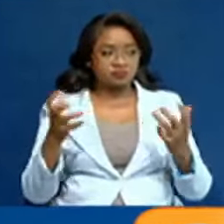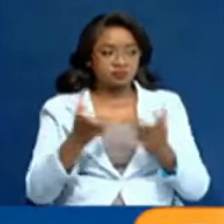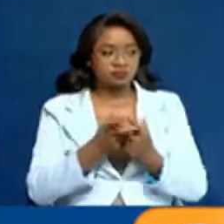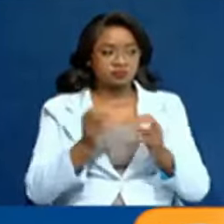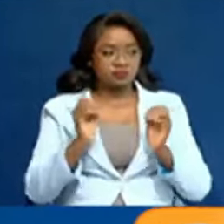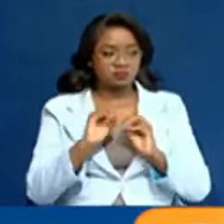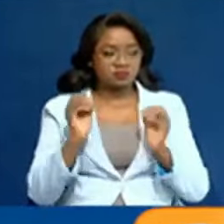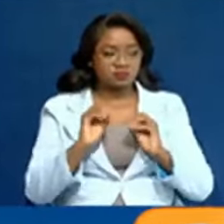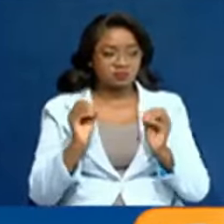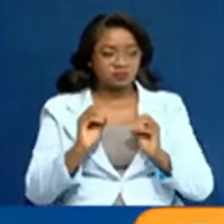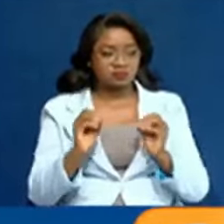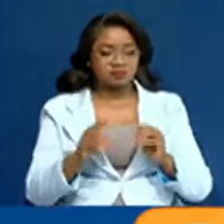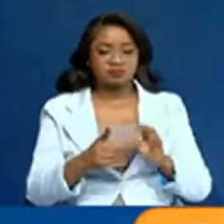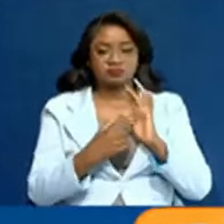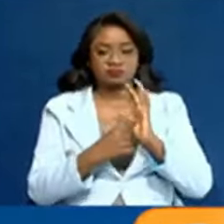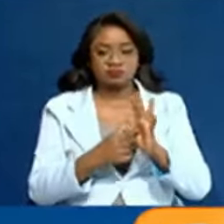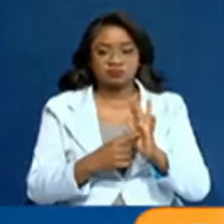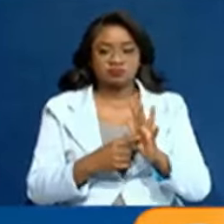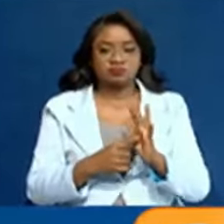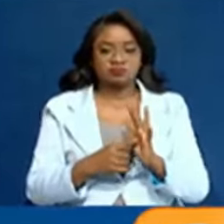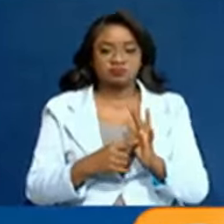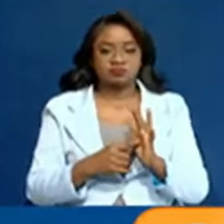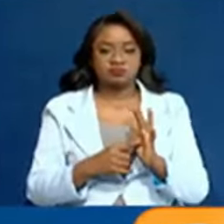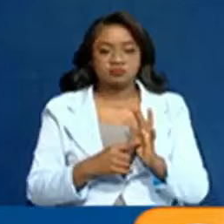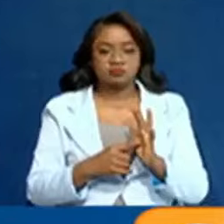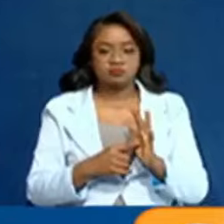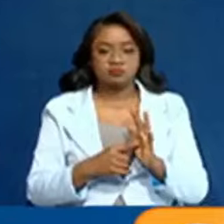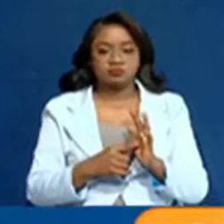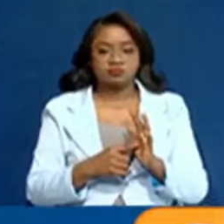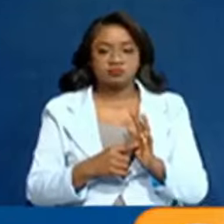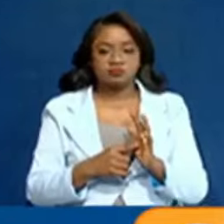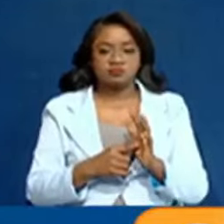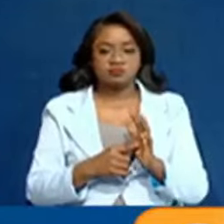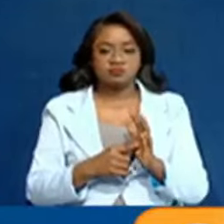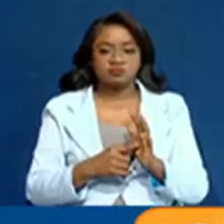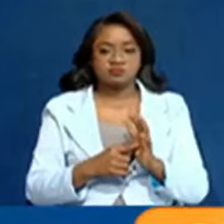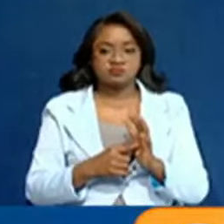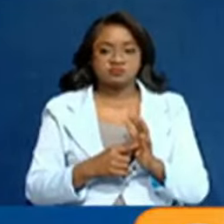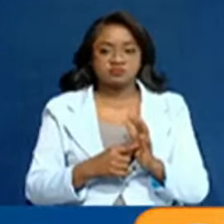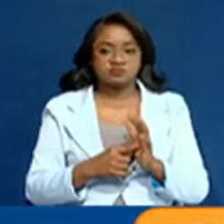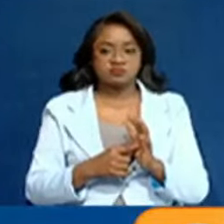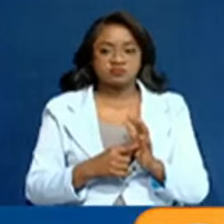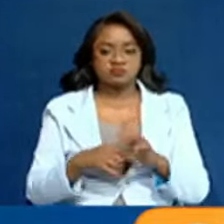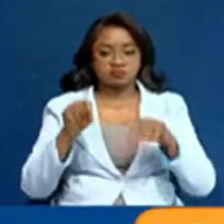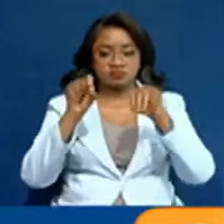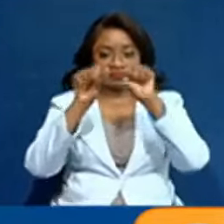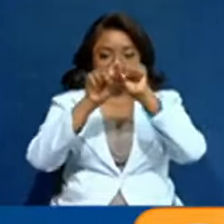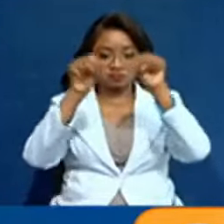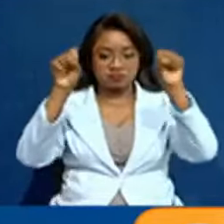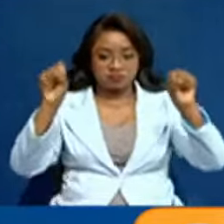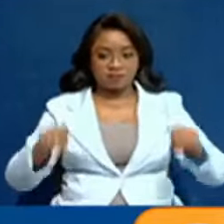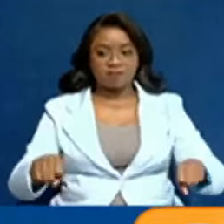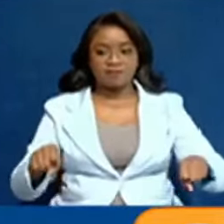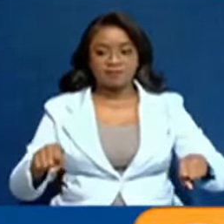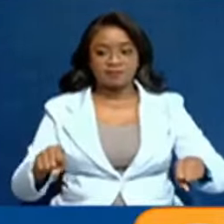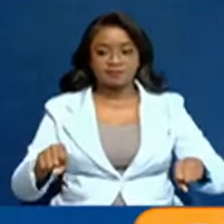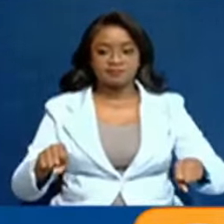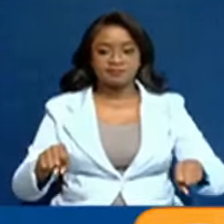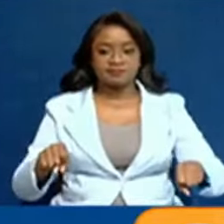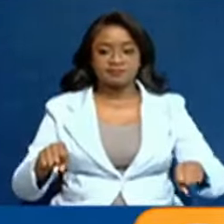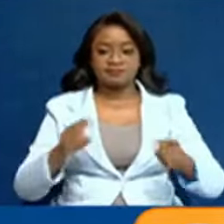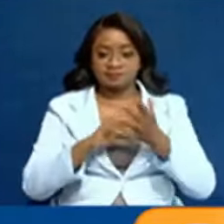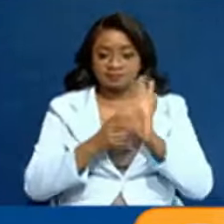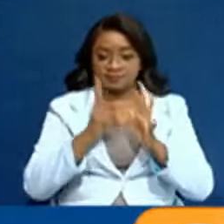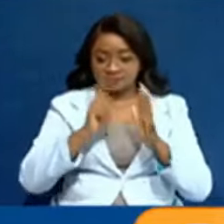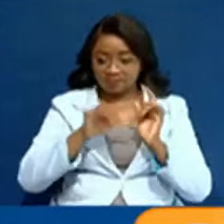one that should have been considered, and I think it is mentioned in the Act, the issue of systems. Does that